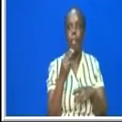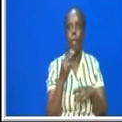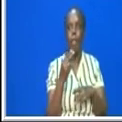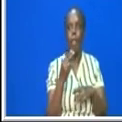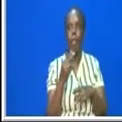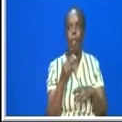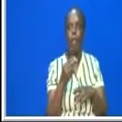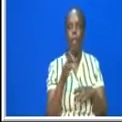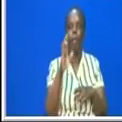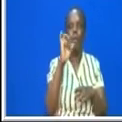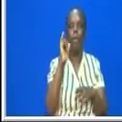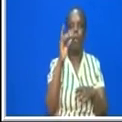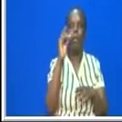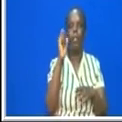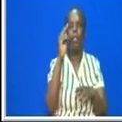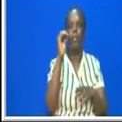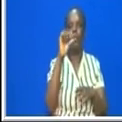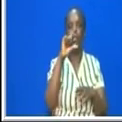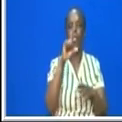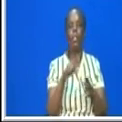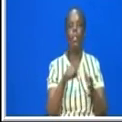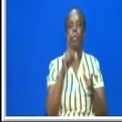higher reducing power.